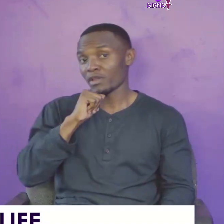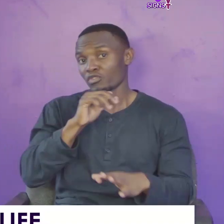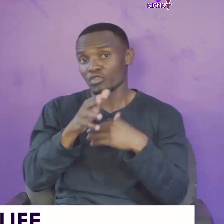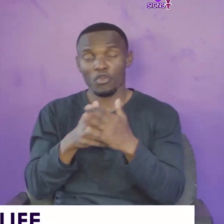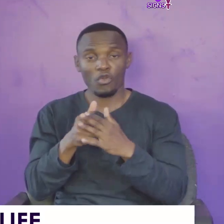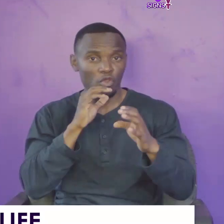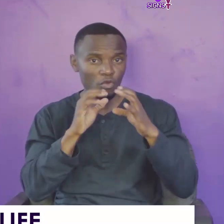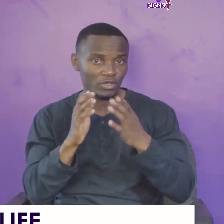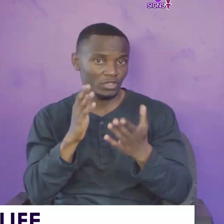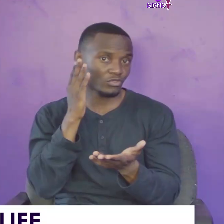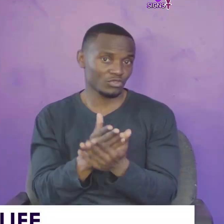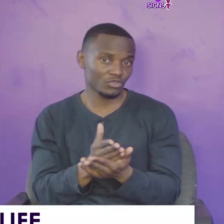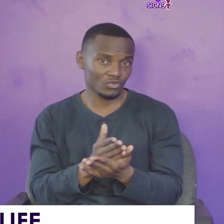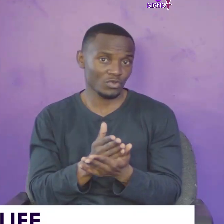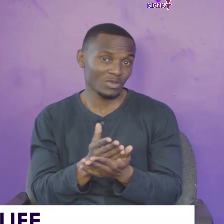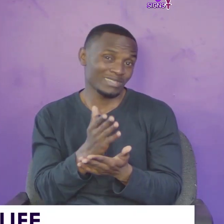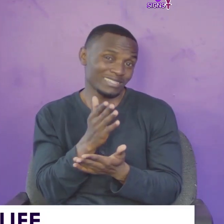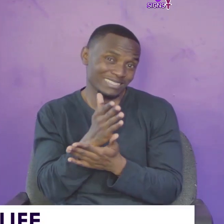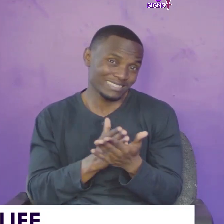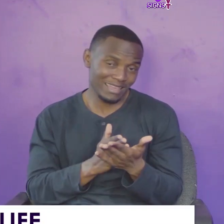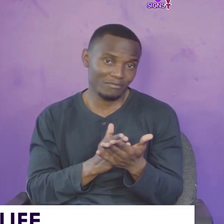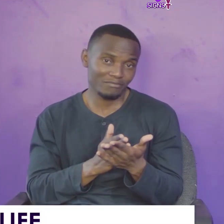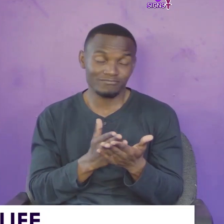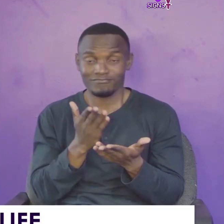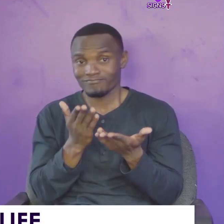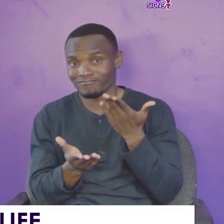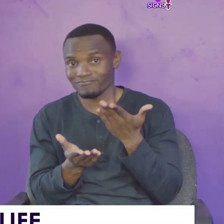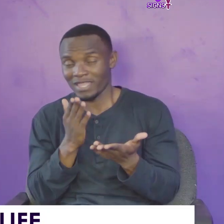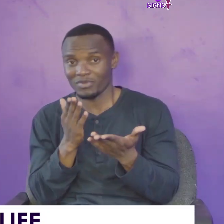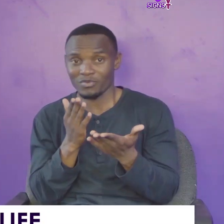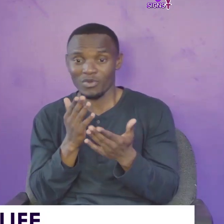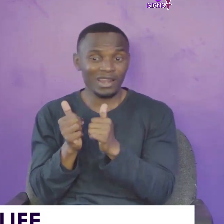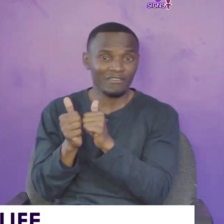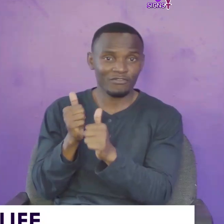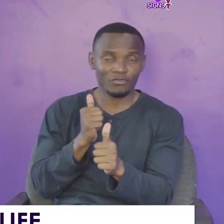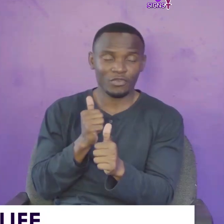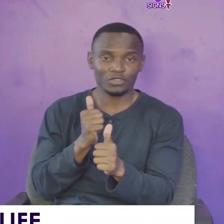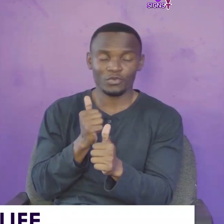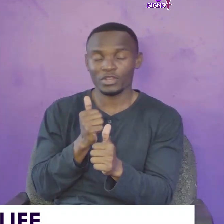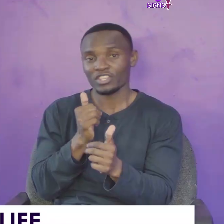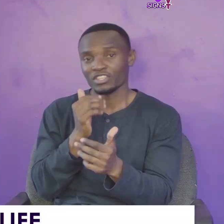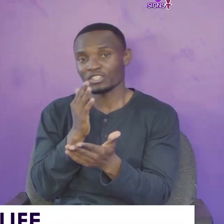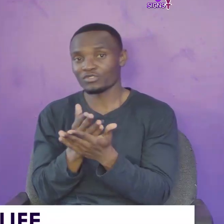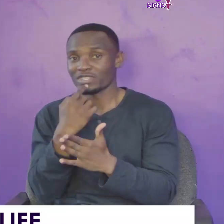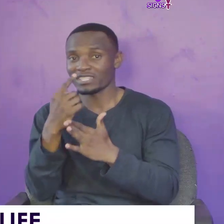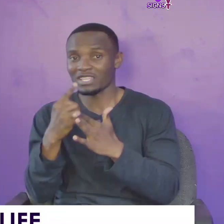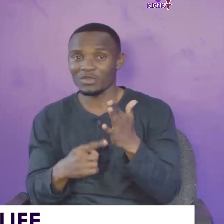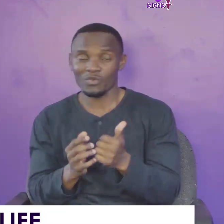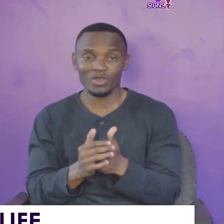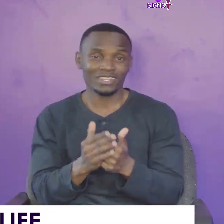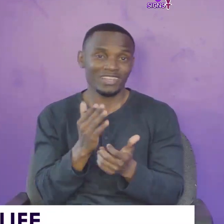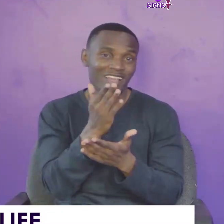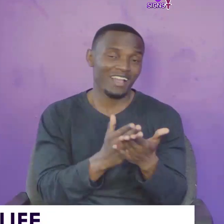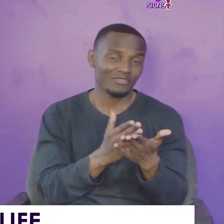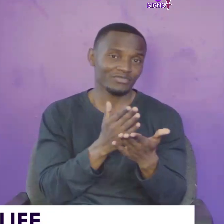And some, maybe they escape that bit about being truthful by Okay. being inaccurate. So Okay. that you're given information,